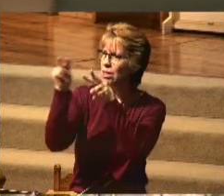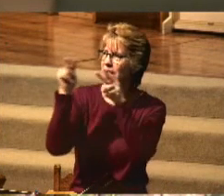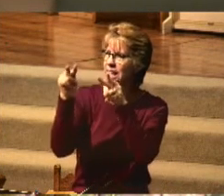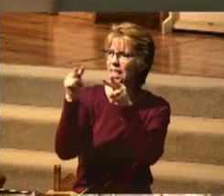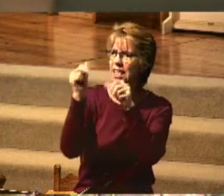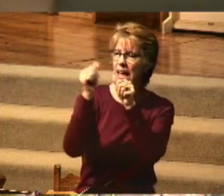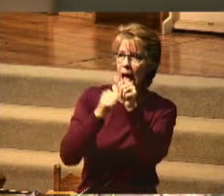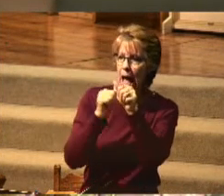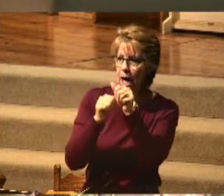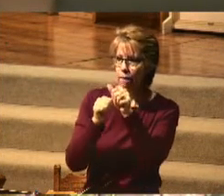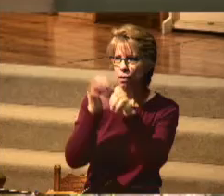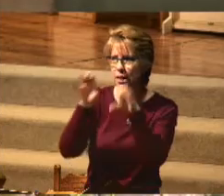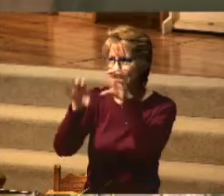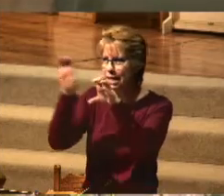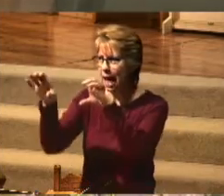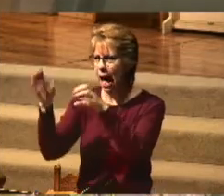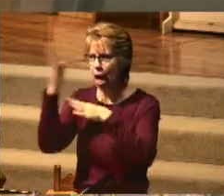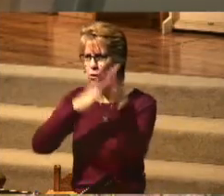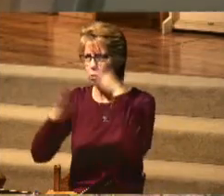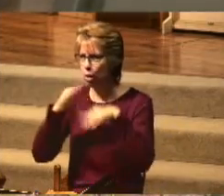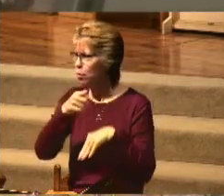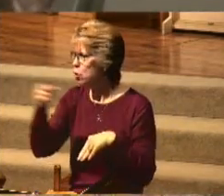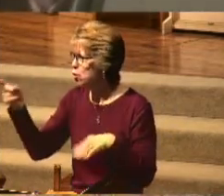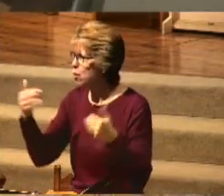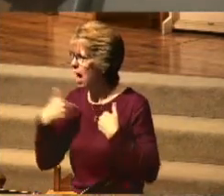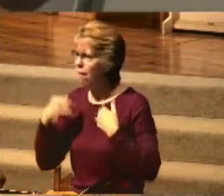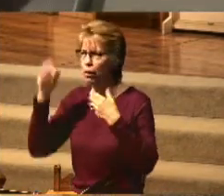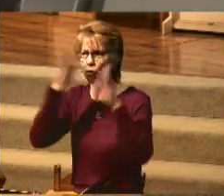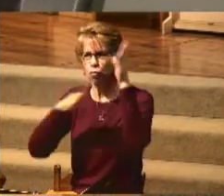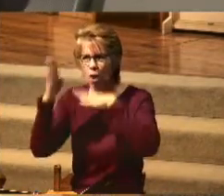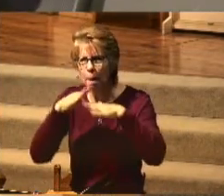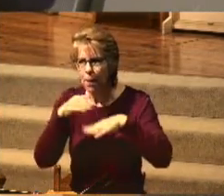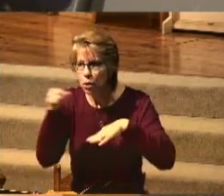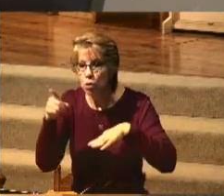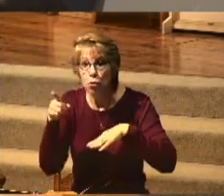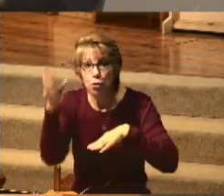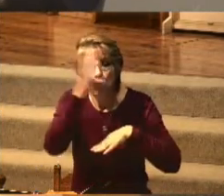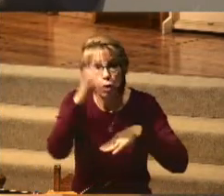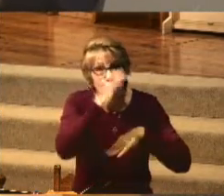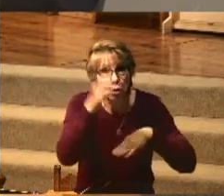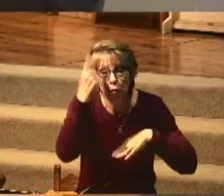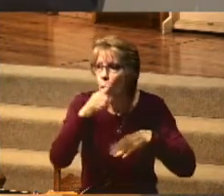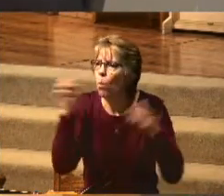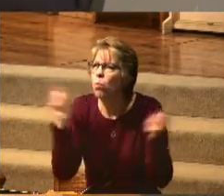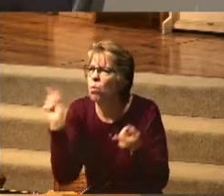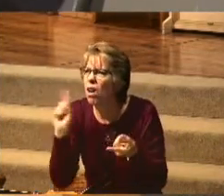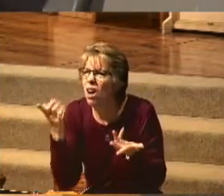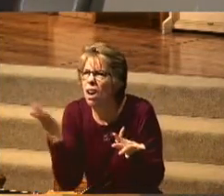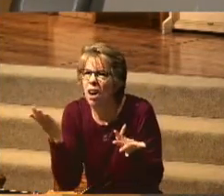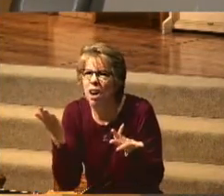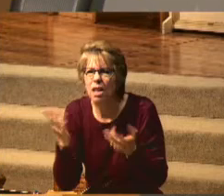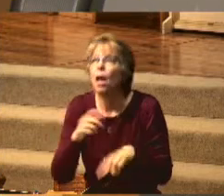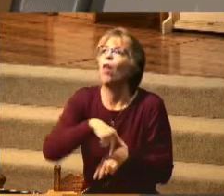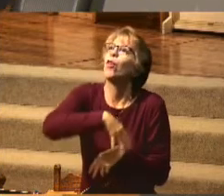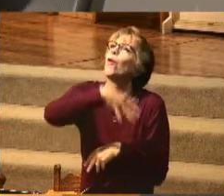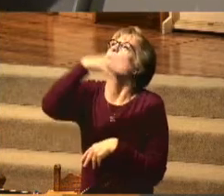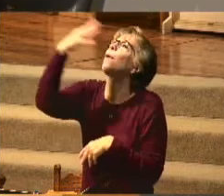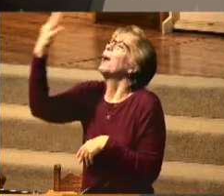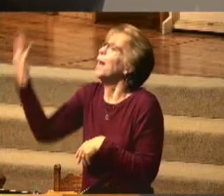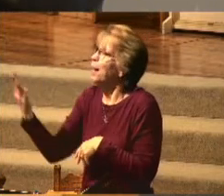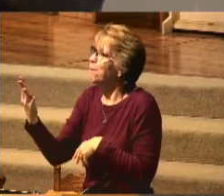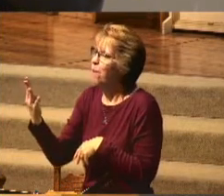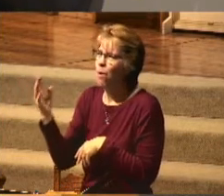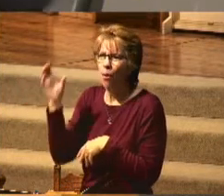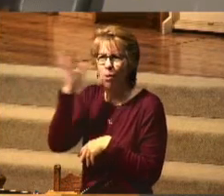of trouble? When you're having trouble, you can always look for the rainbow. Always look for something that